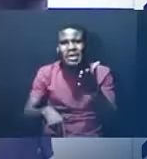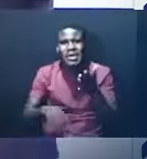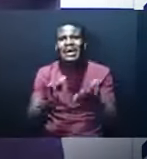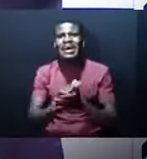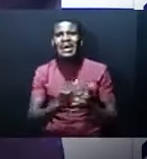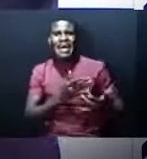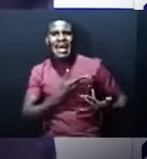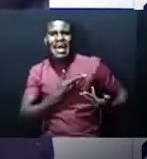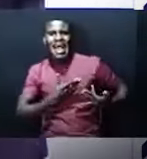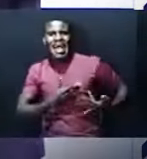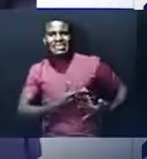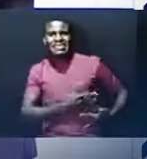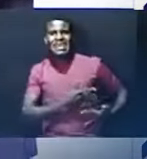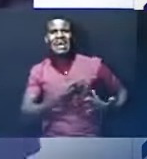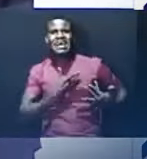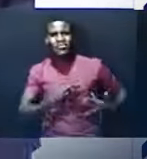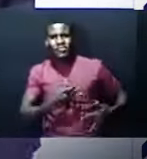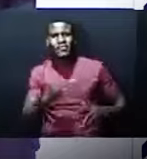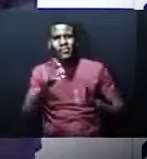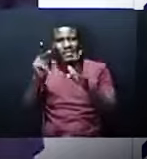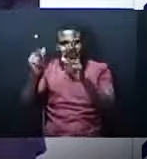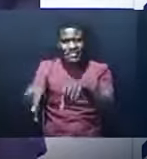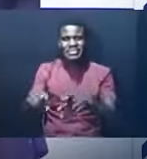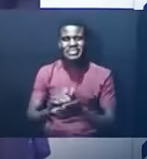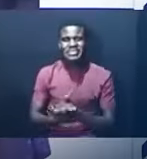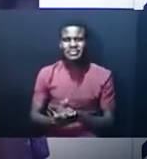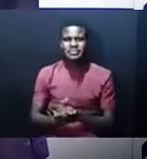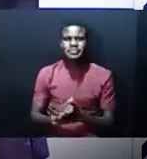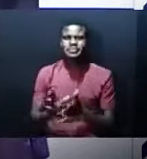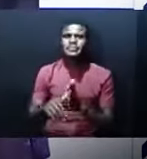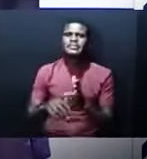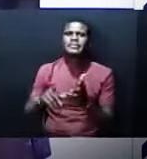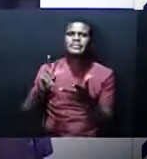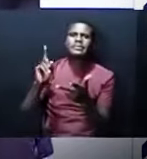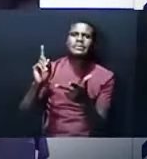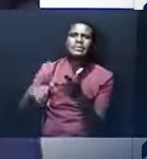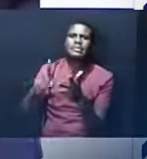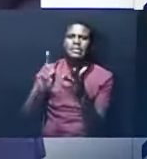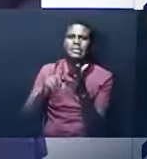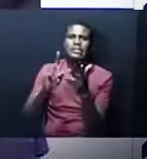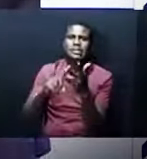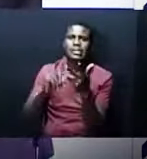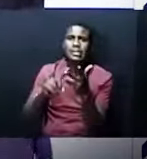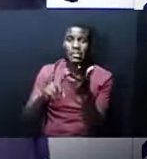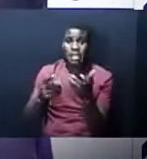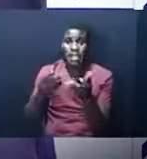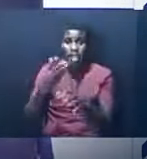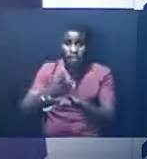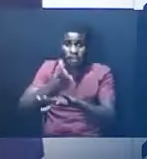Now, the third point is that then it grows.